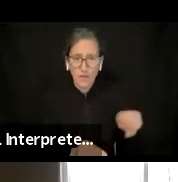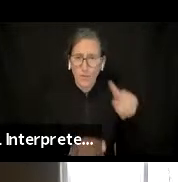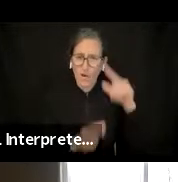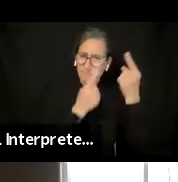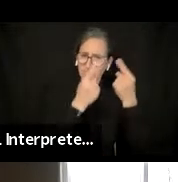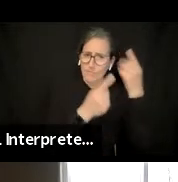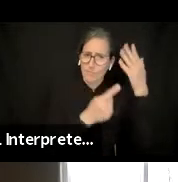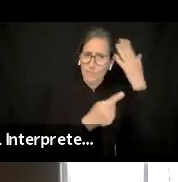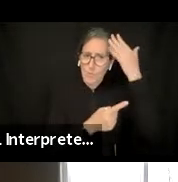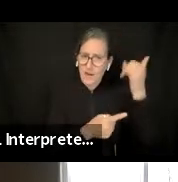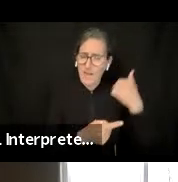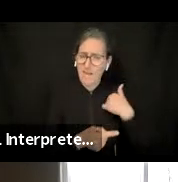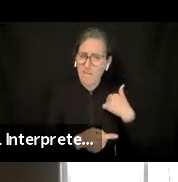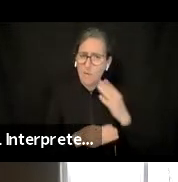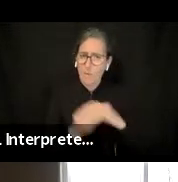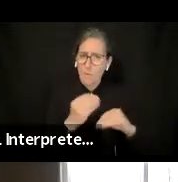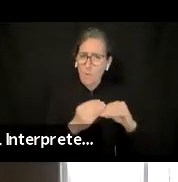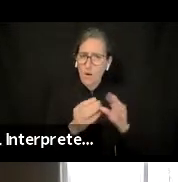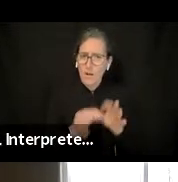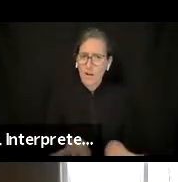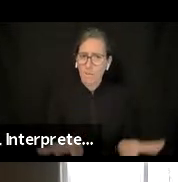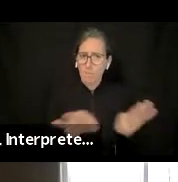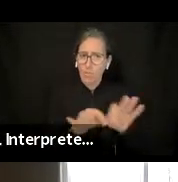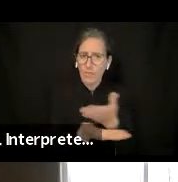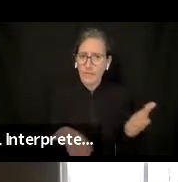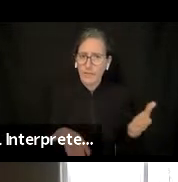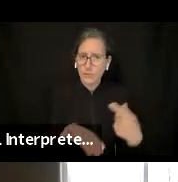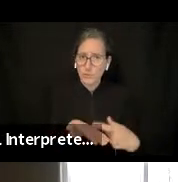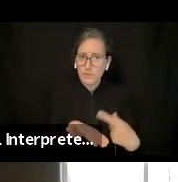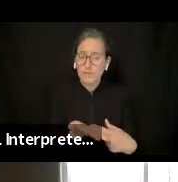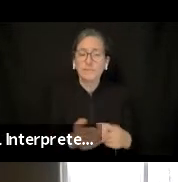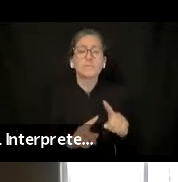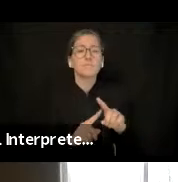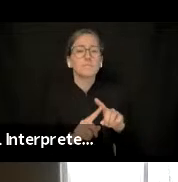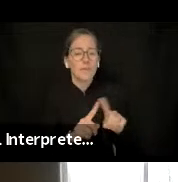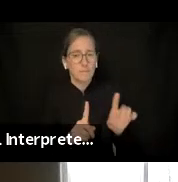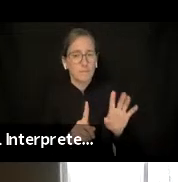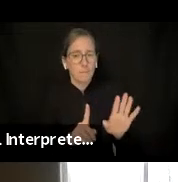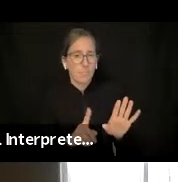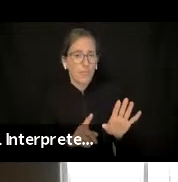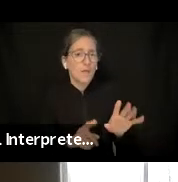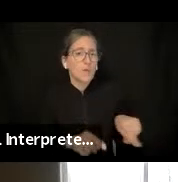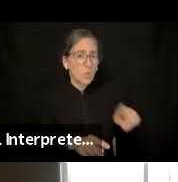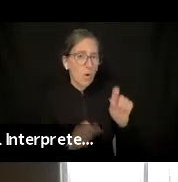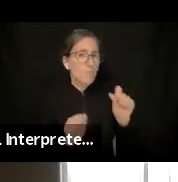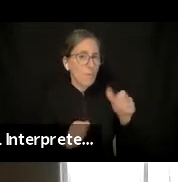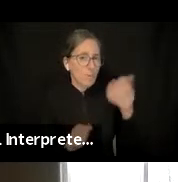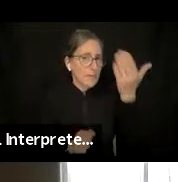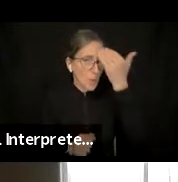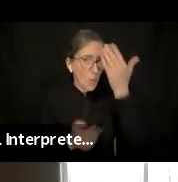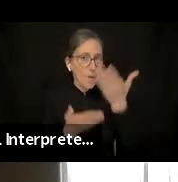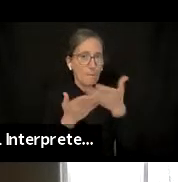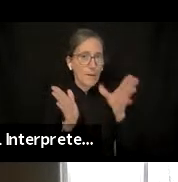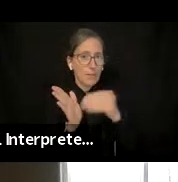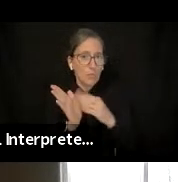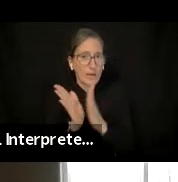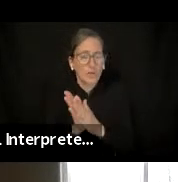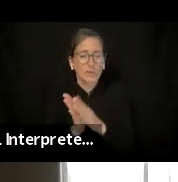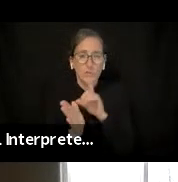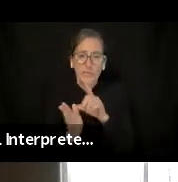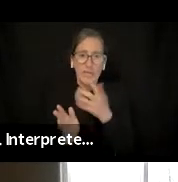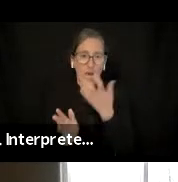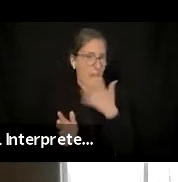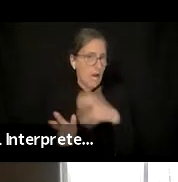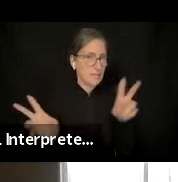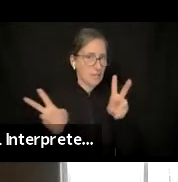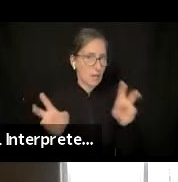don't we have better things to talk about? And really, I mean, besides, as you probably know, public records being a hot topic at the